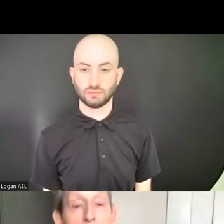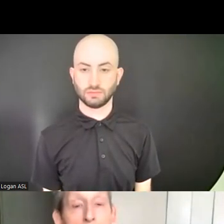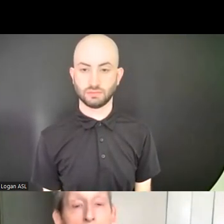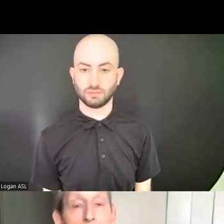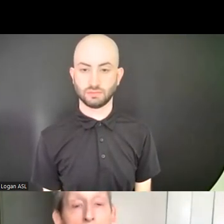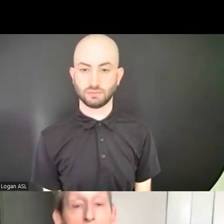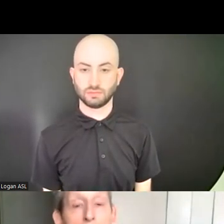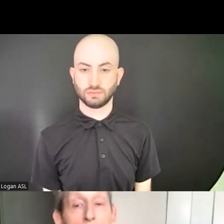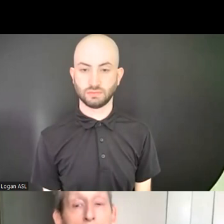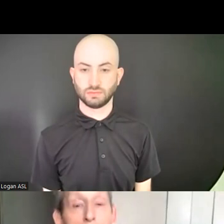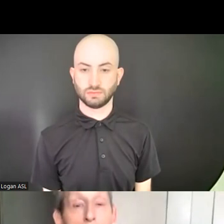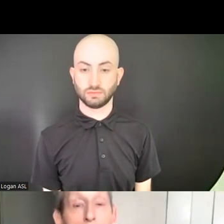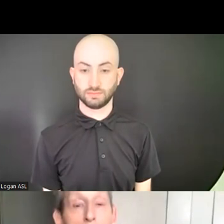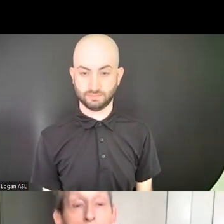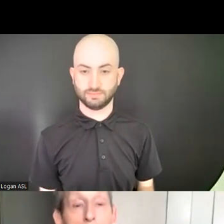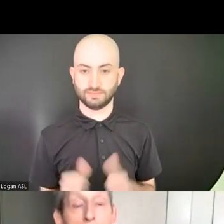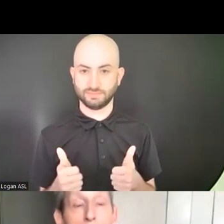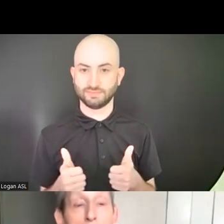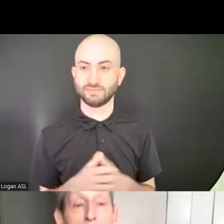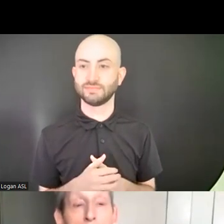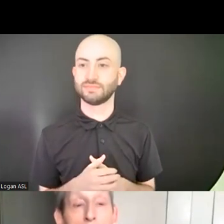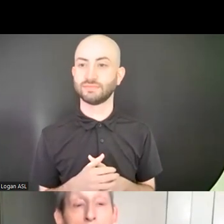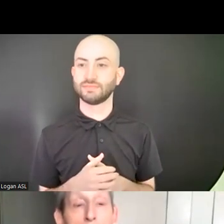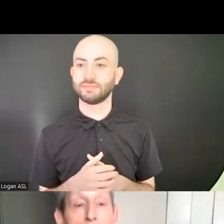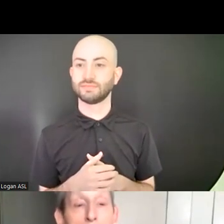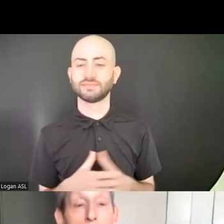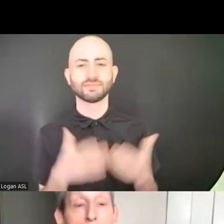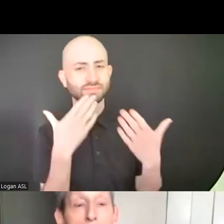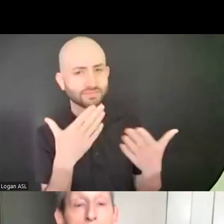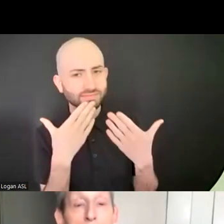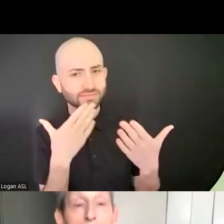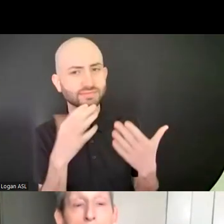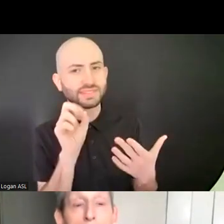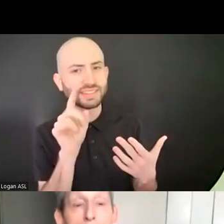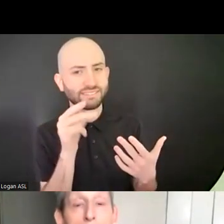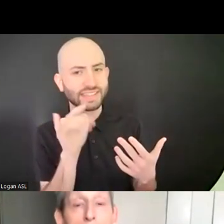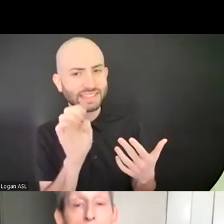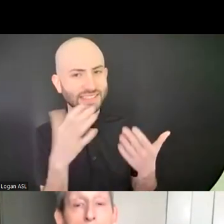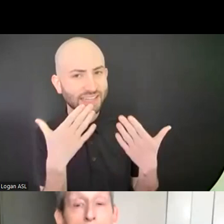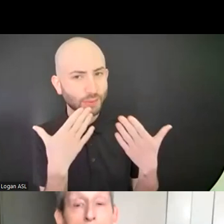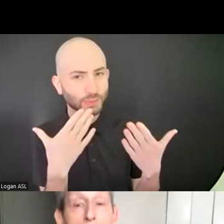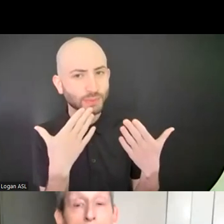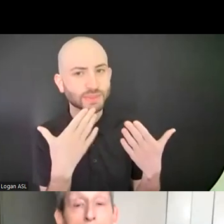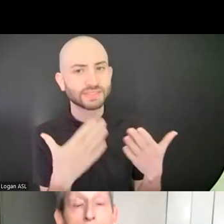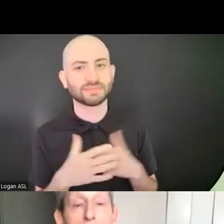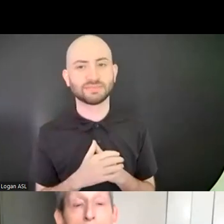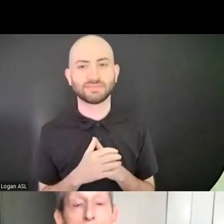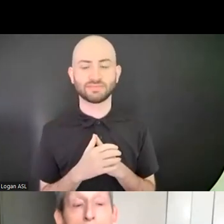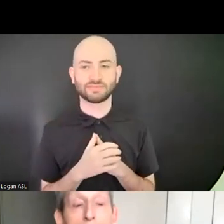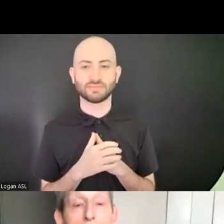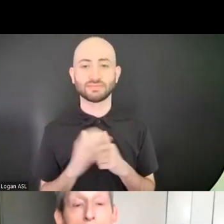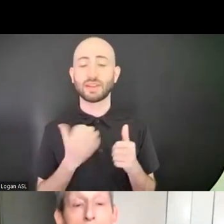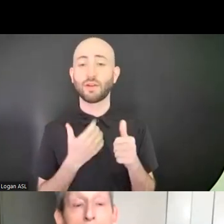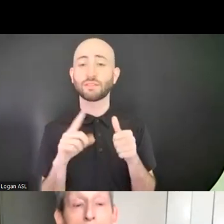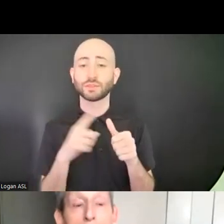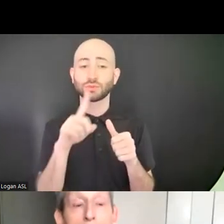thank you stephanie our first question is